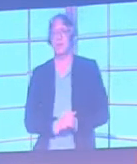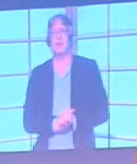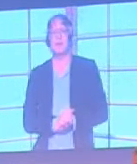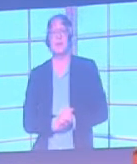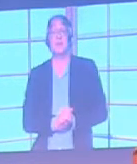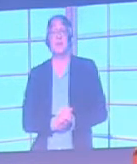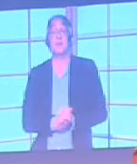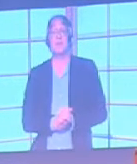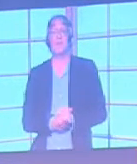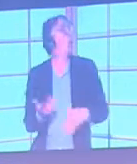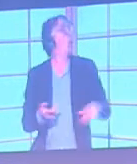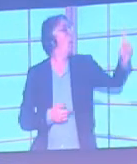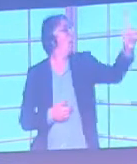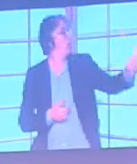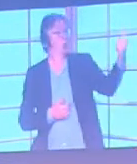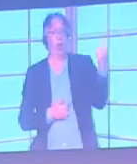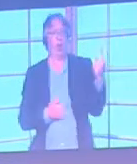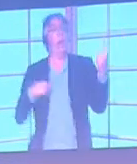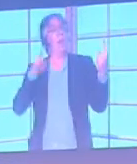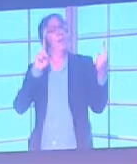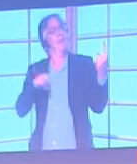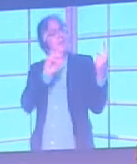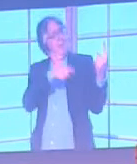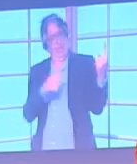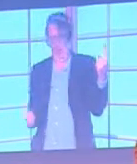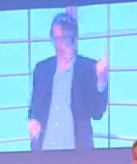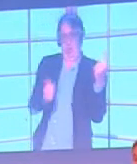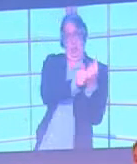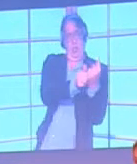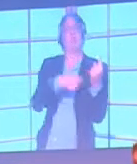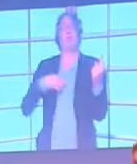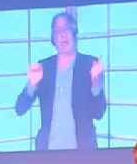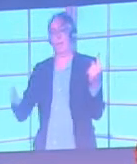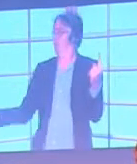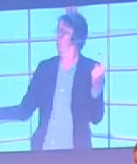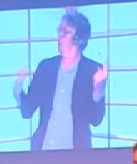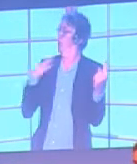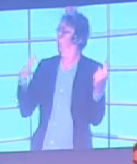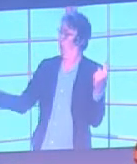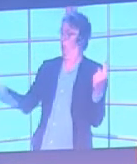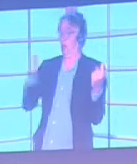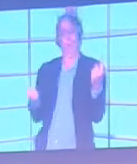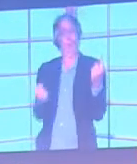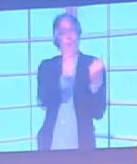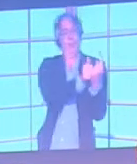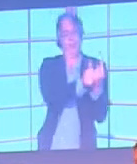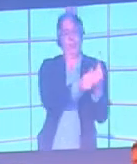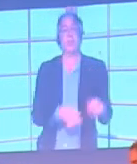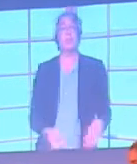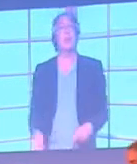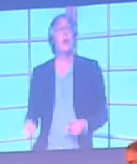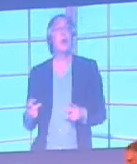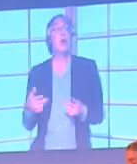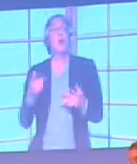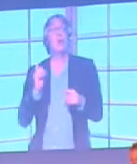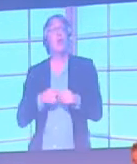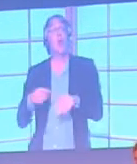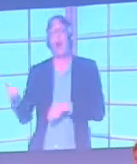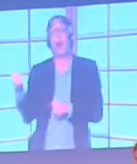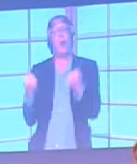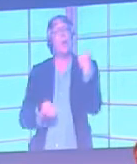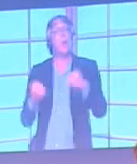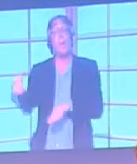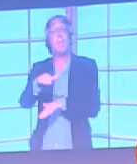And also, of course, we plan accessible parking. So for the general public, there is no